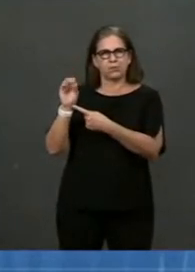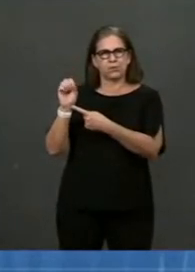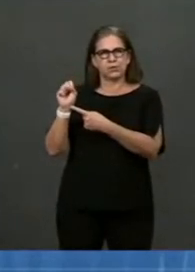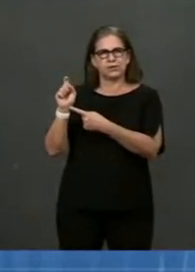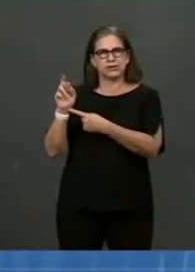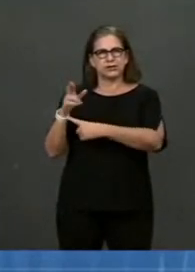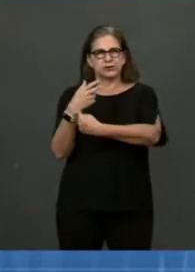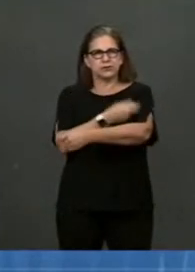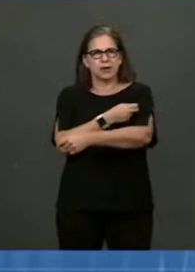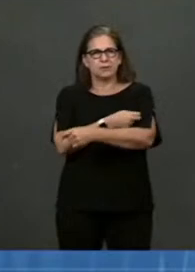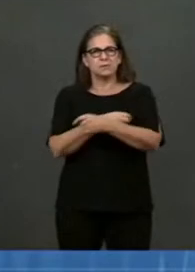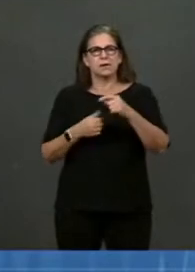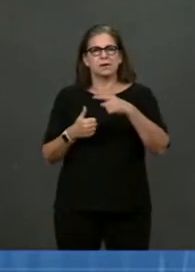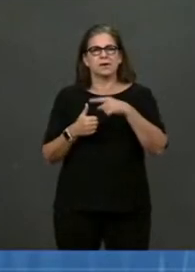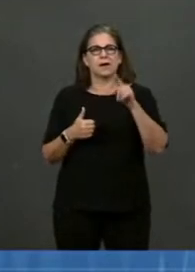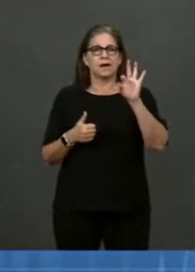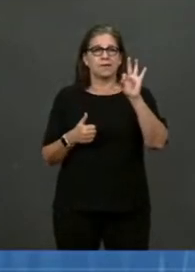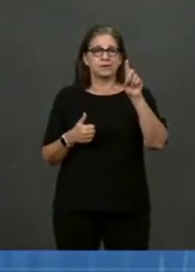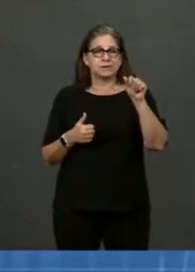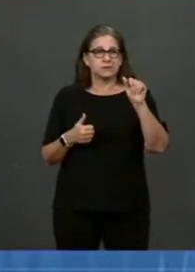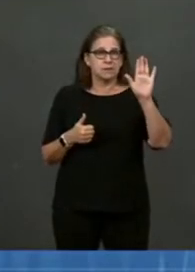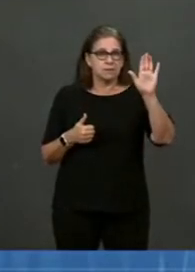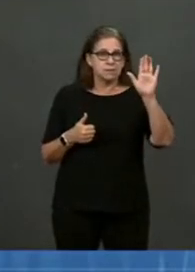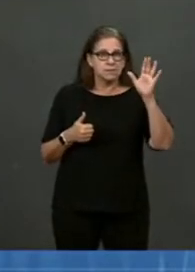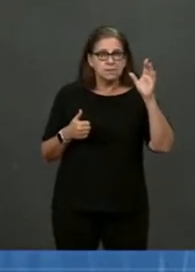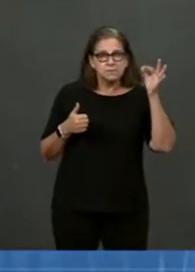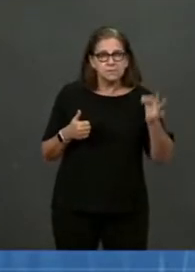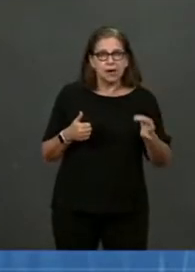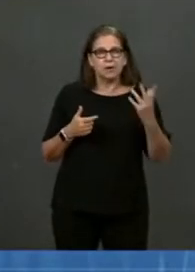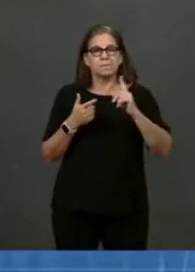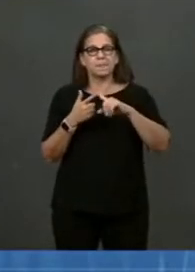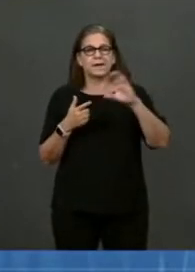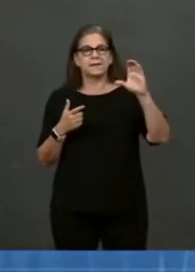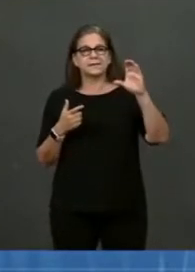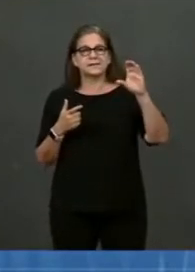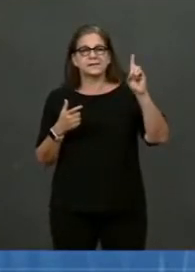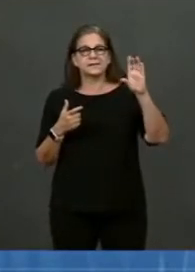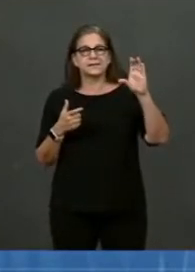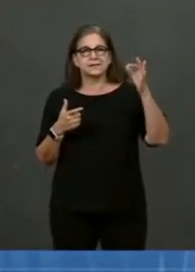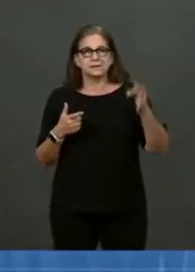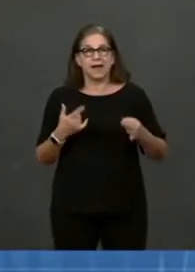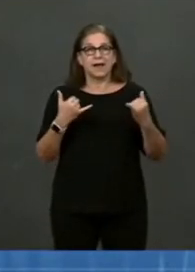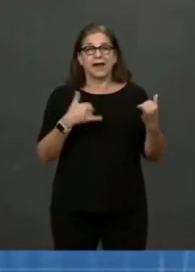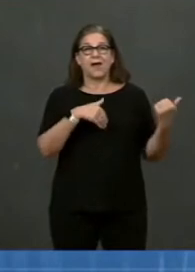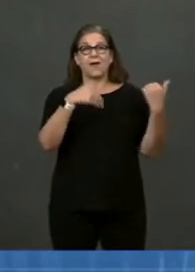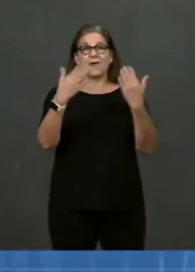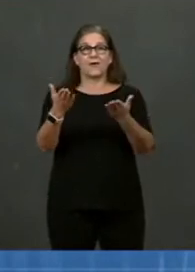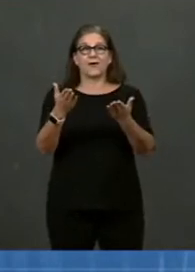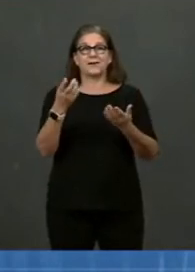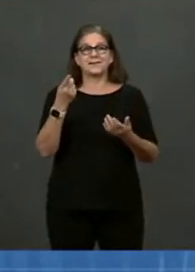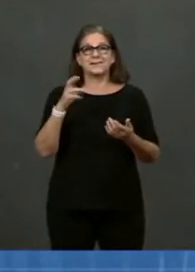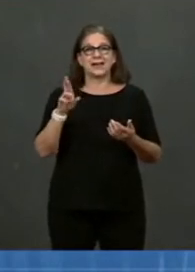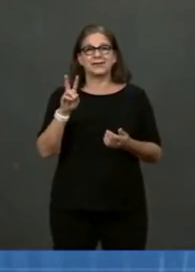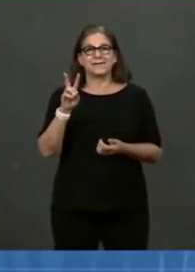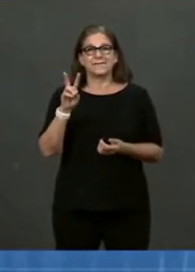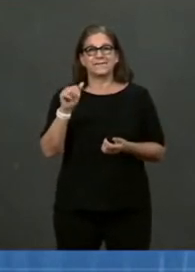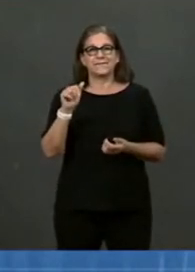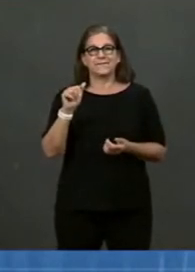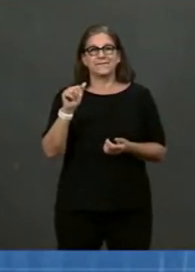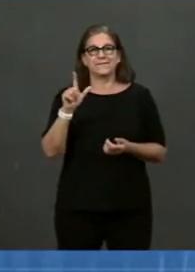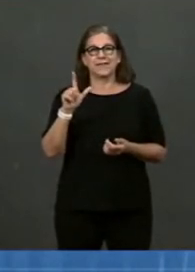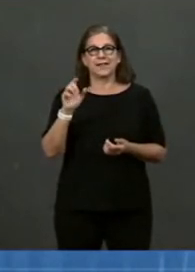the science behind vaccine boosters. Over to you, Dr. Walensky. Thank you, Jeff. Good morning. Let's